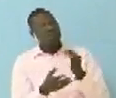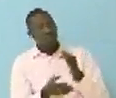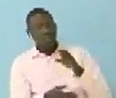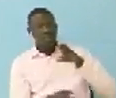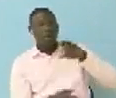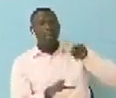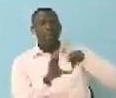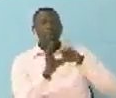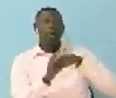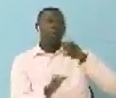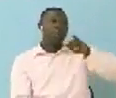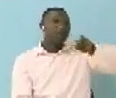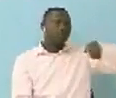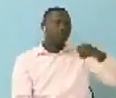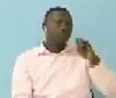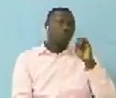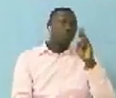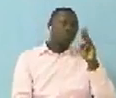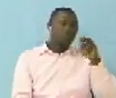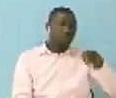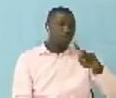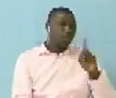Or were not believed to be junglers.